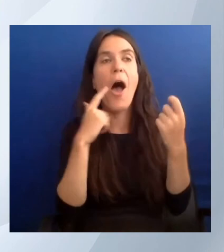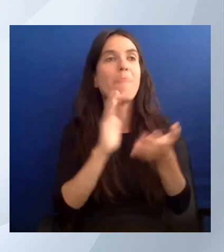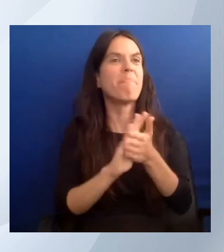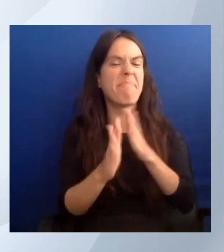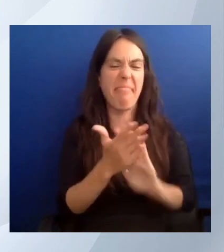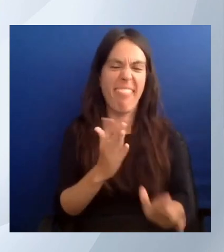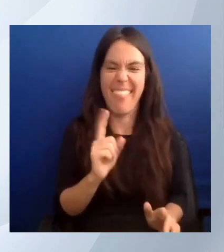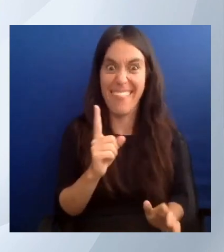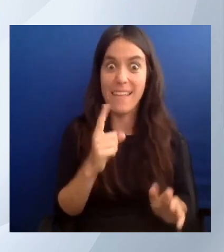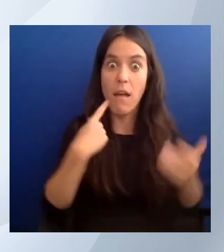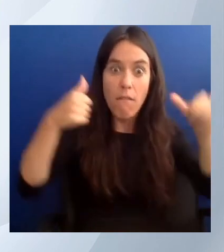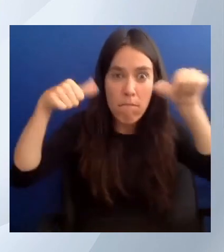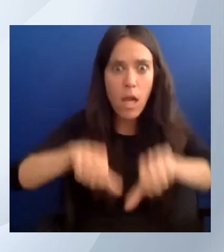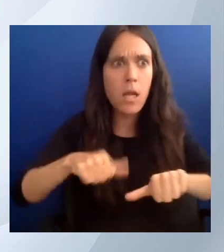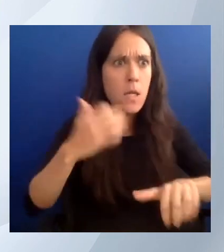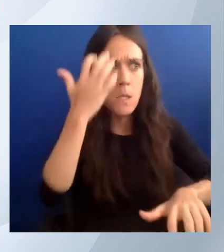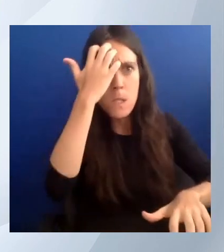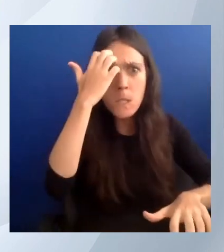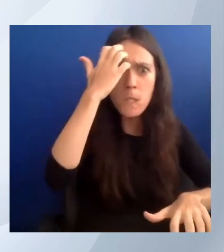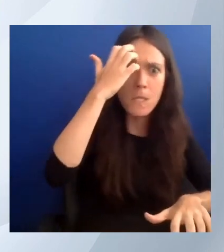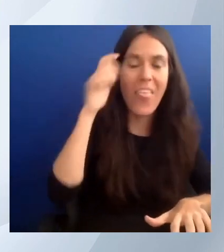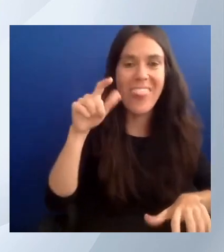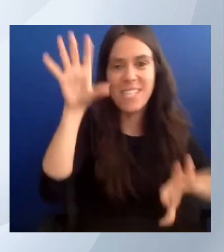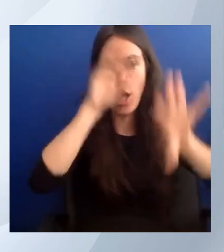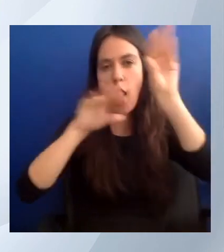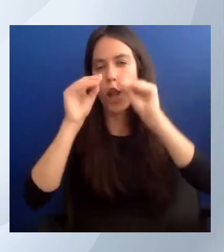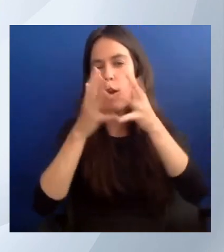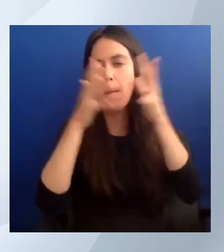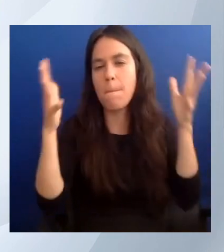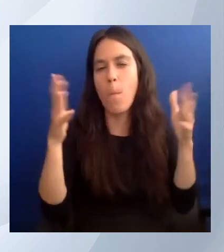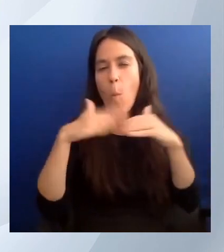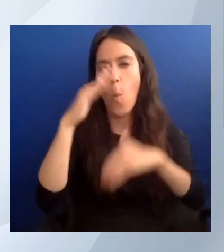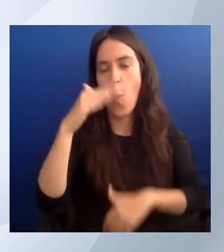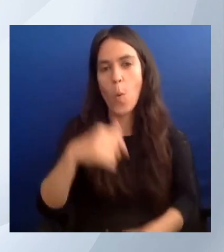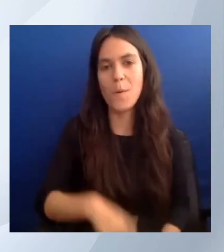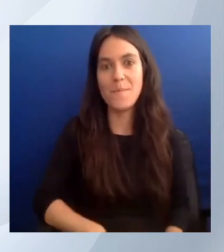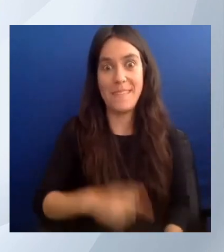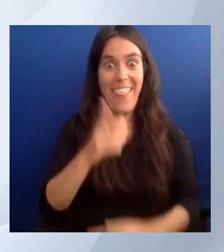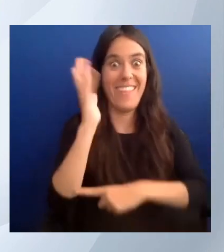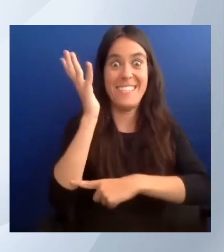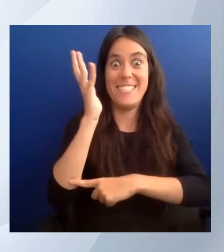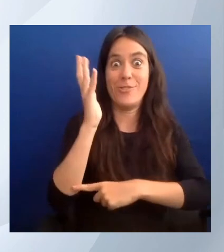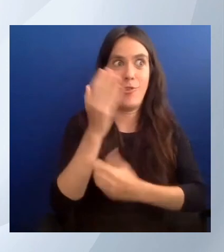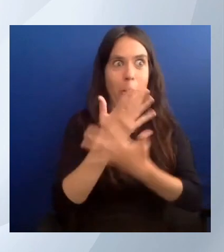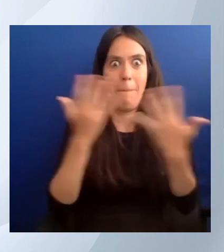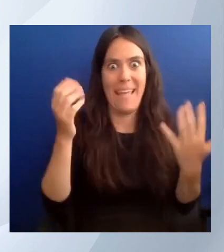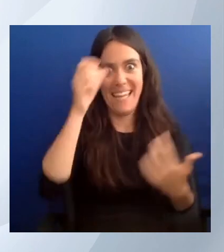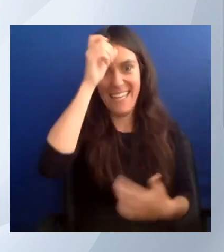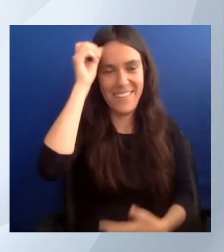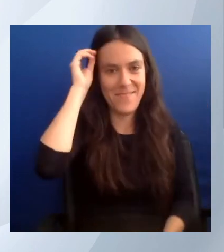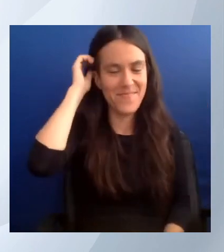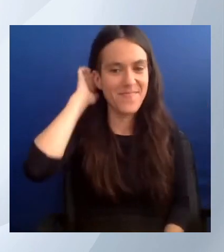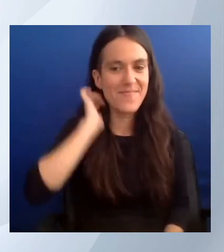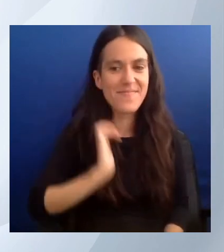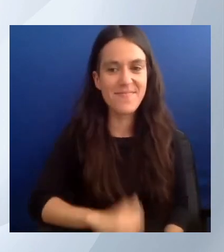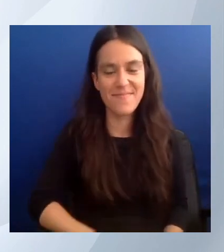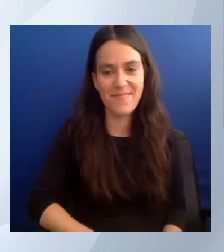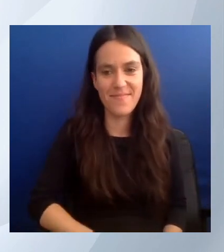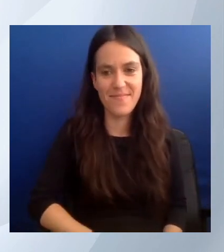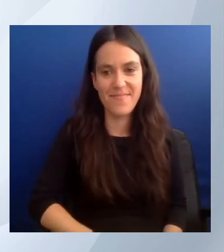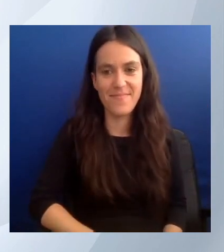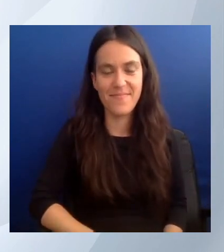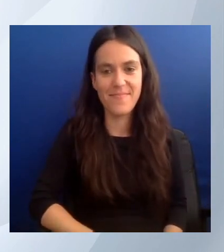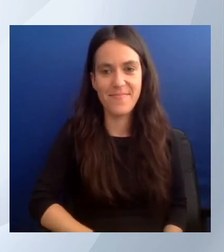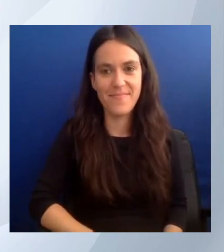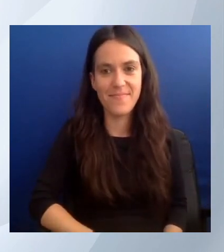Yeah. If that had never have happened, I wouldn't be able to say that in this talk, because it wouldn't have clicked for me. Exactly, yeah. And how would you